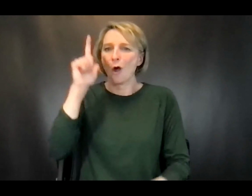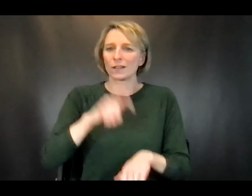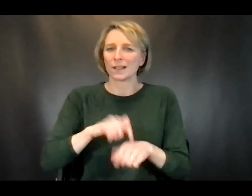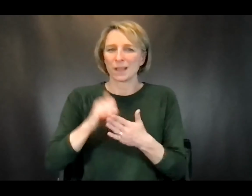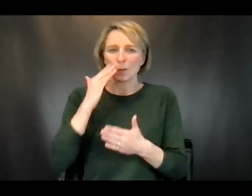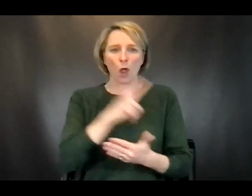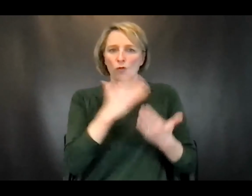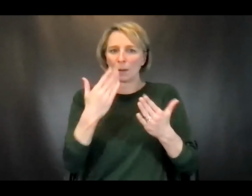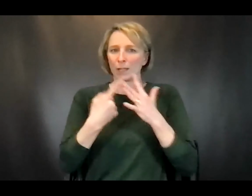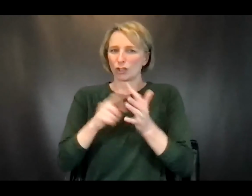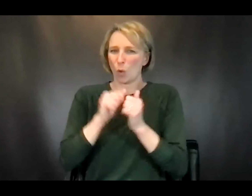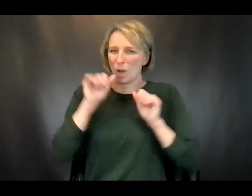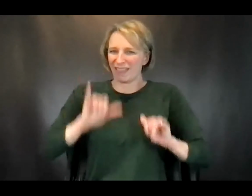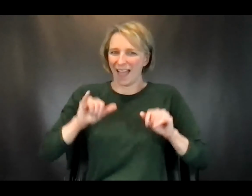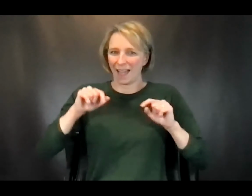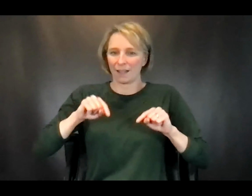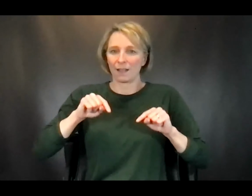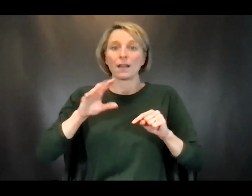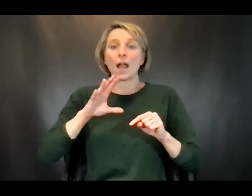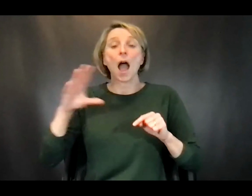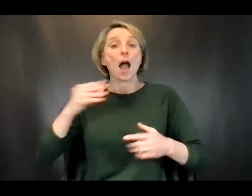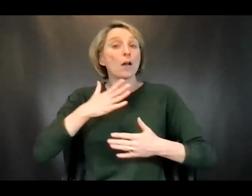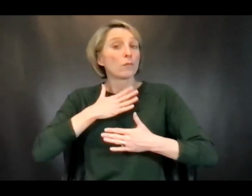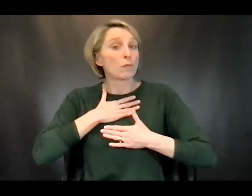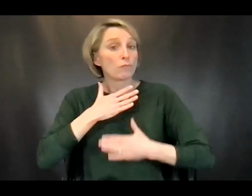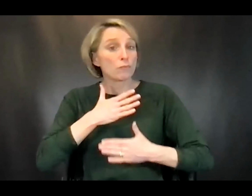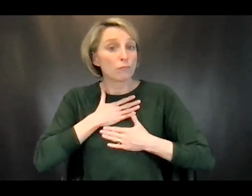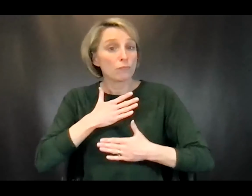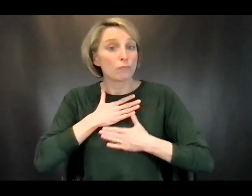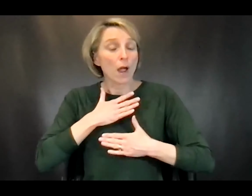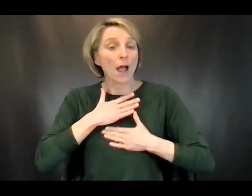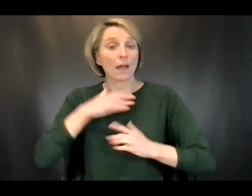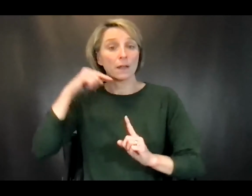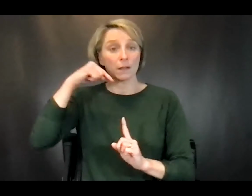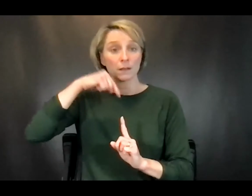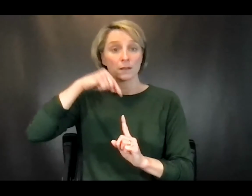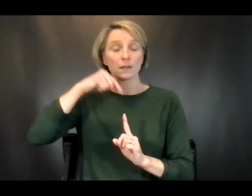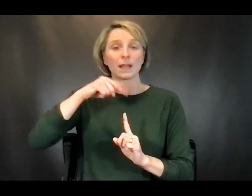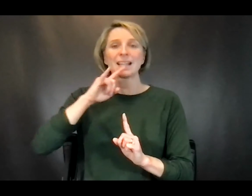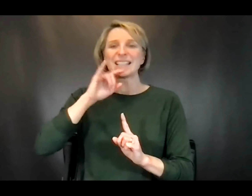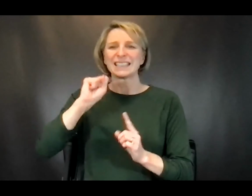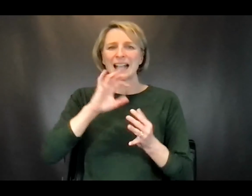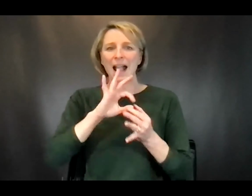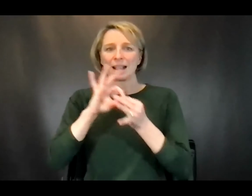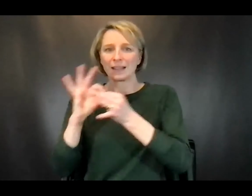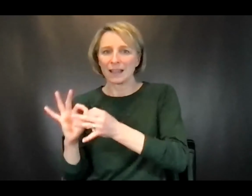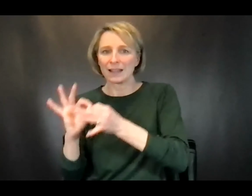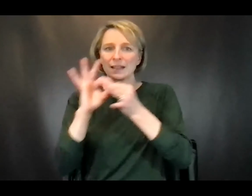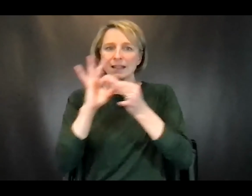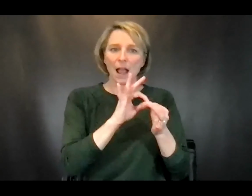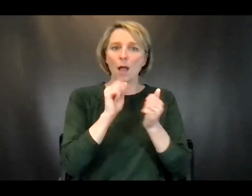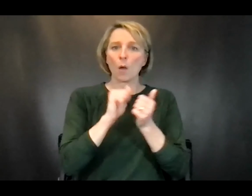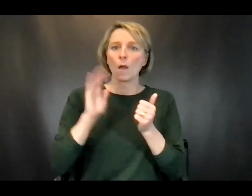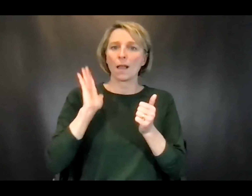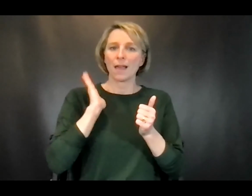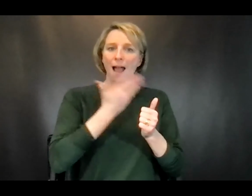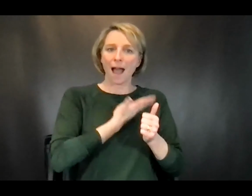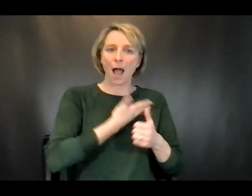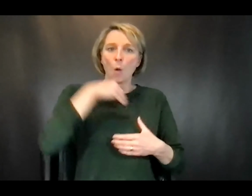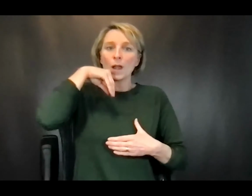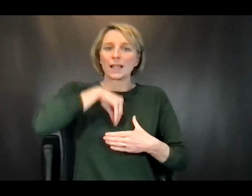really one of our only systems that's connected to both the sympathetic and the parasympathetic parts of our autonomic